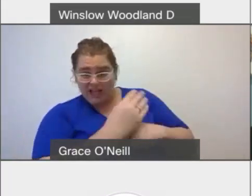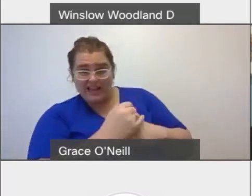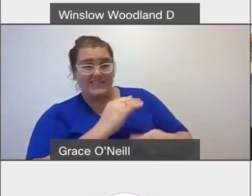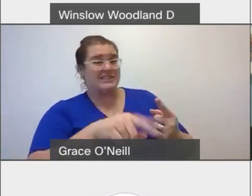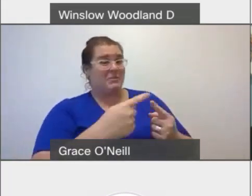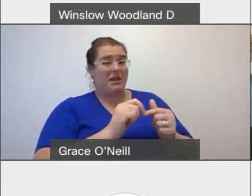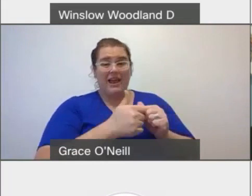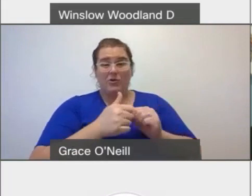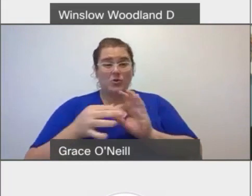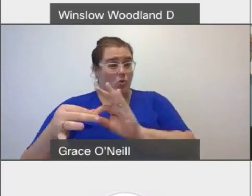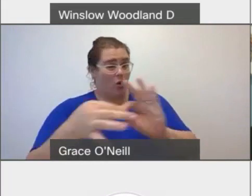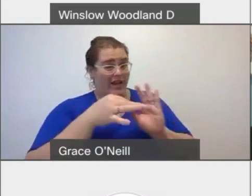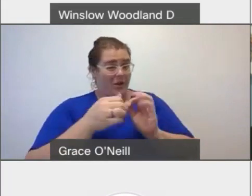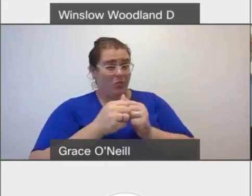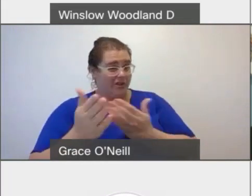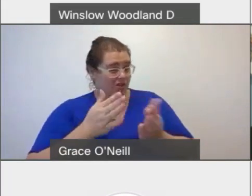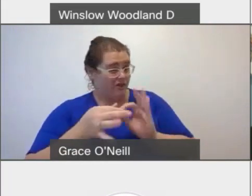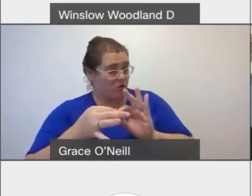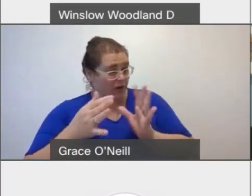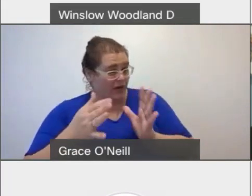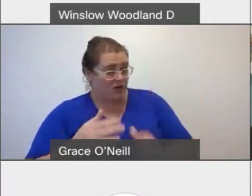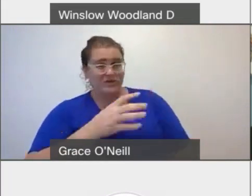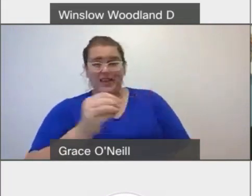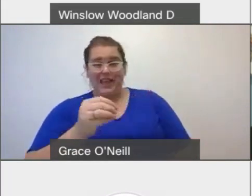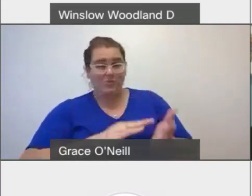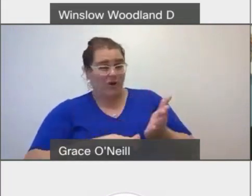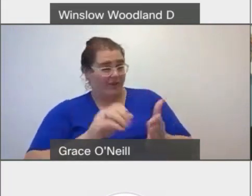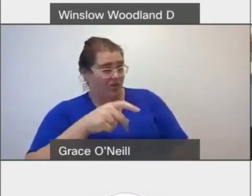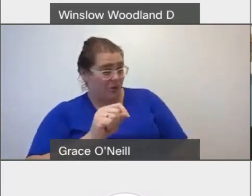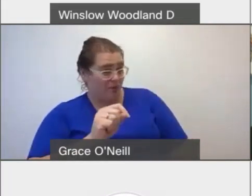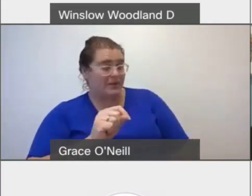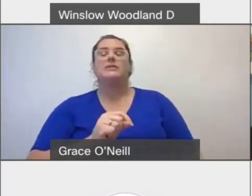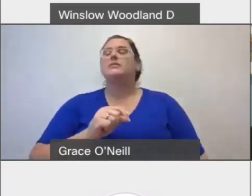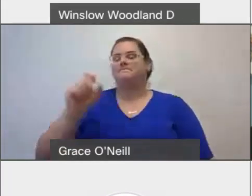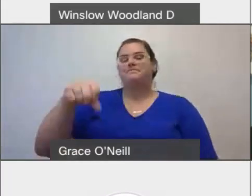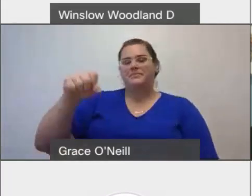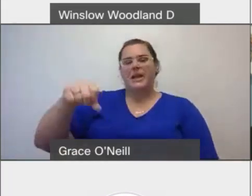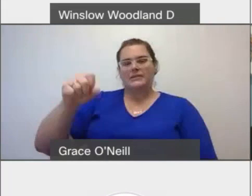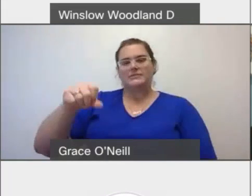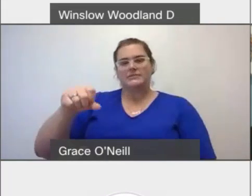service coordination in the waiver department? Yes, there should be a